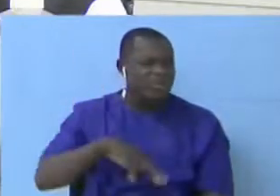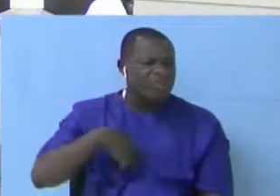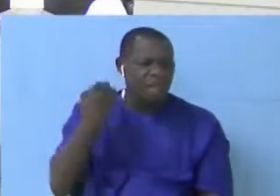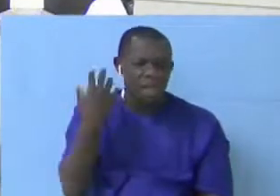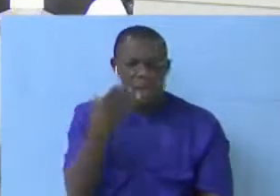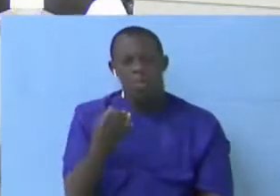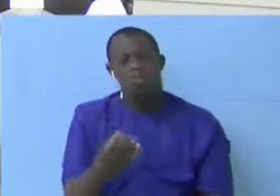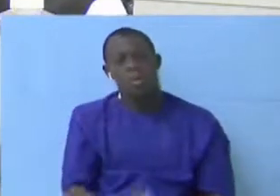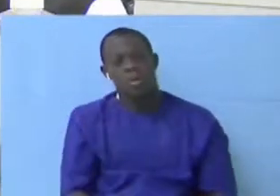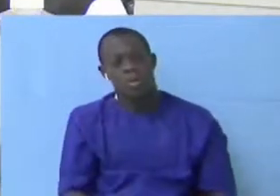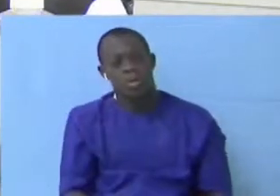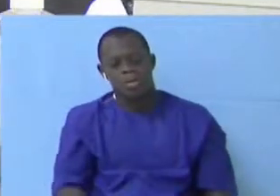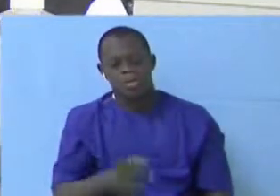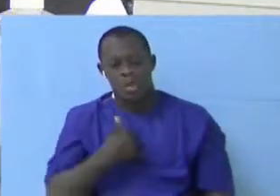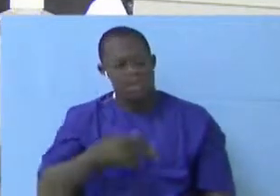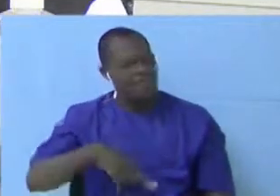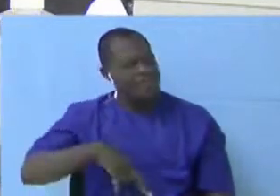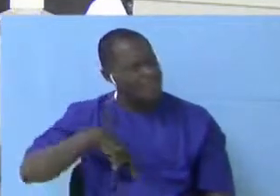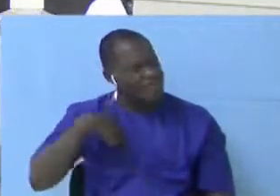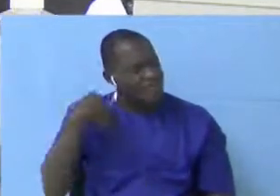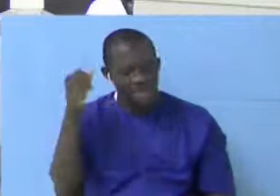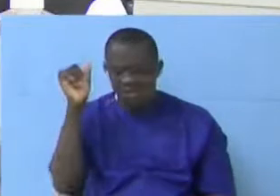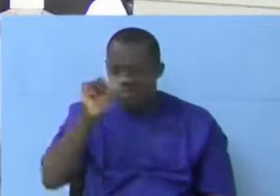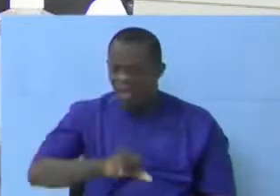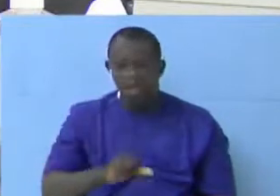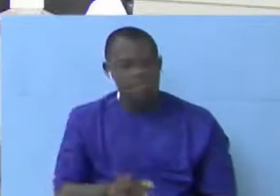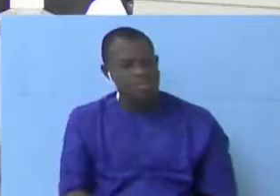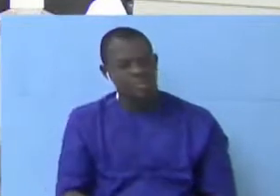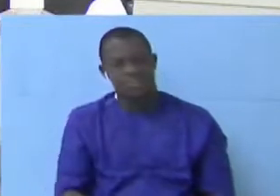I felt bad, but prior to the lies,